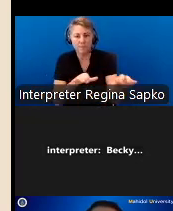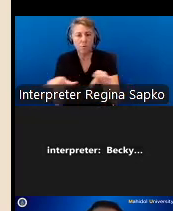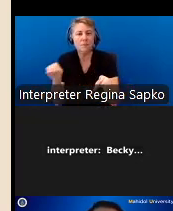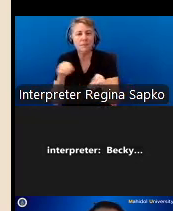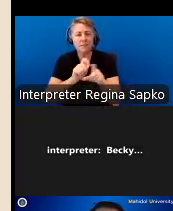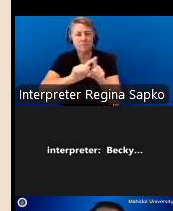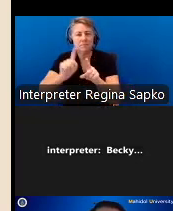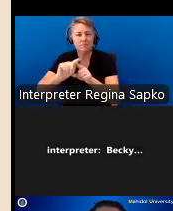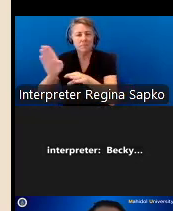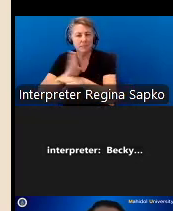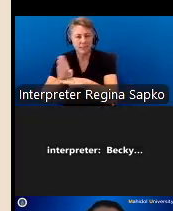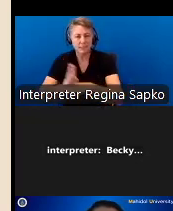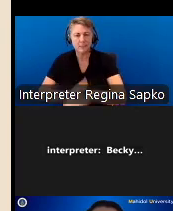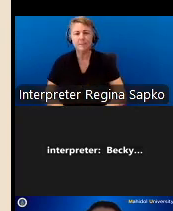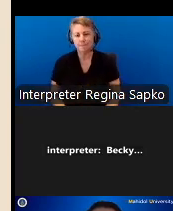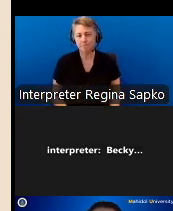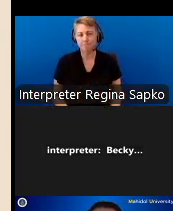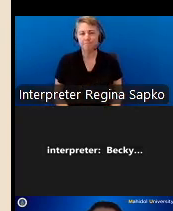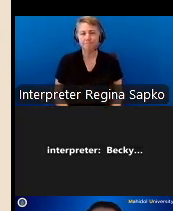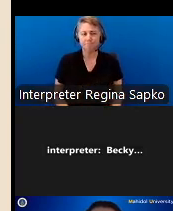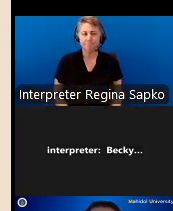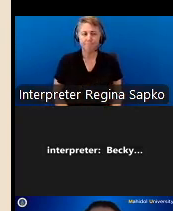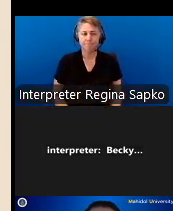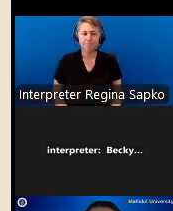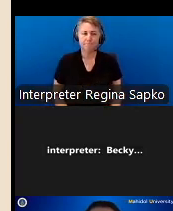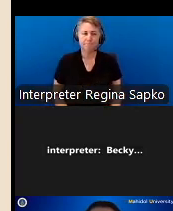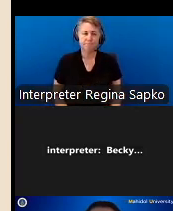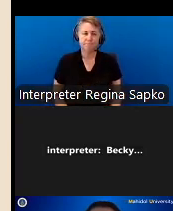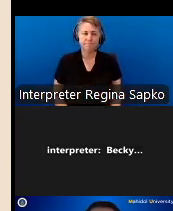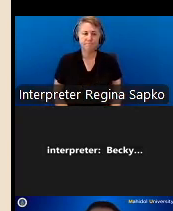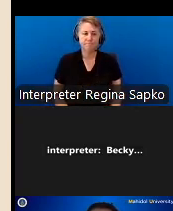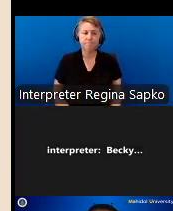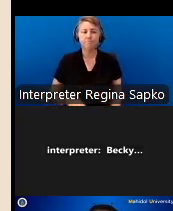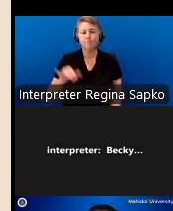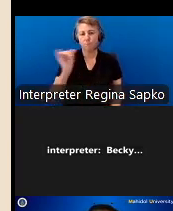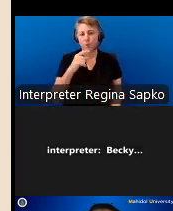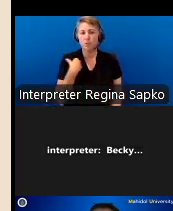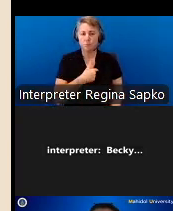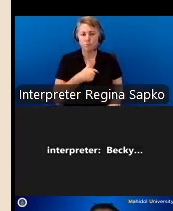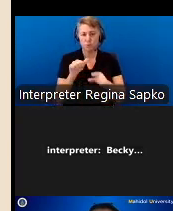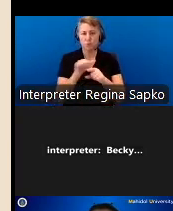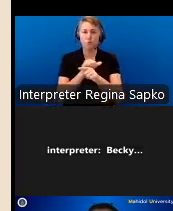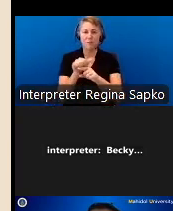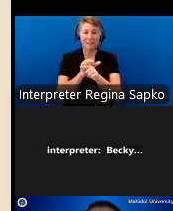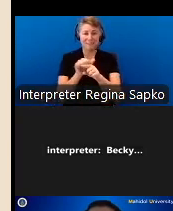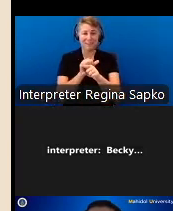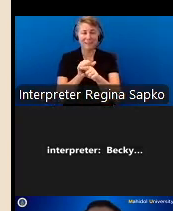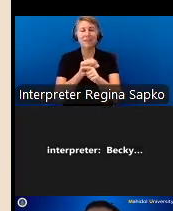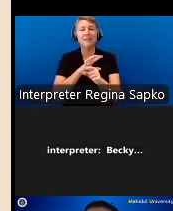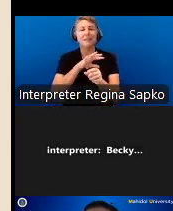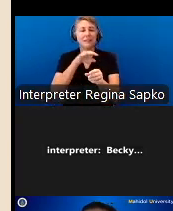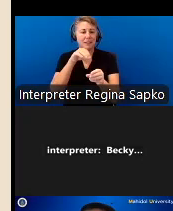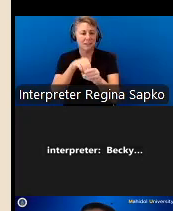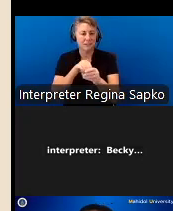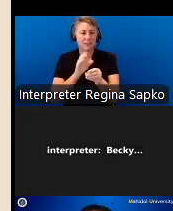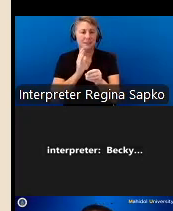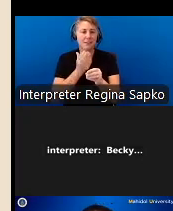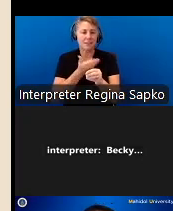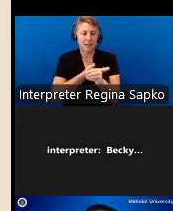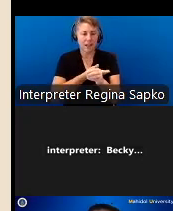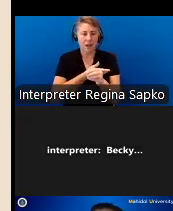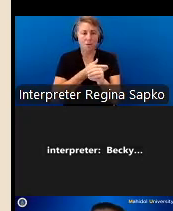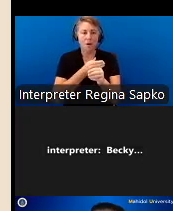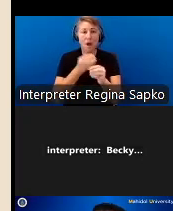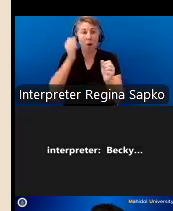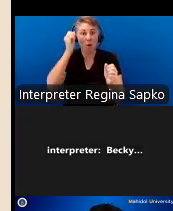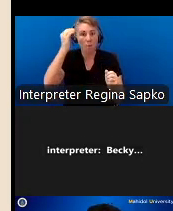sector. And also we are training initiative often include awareness, employment rights,